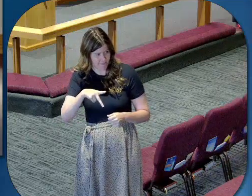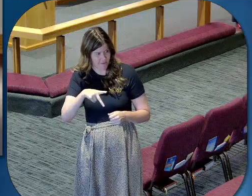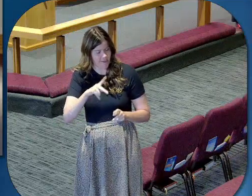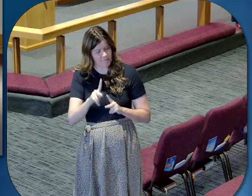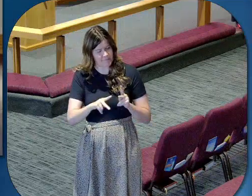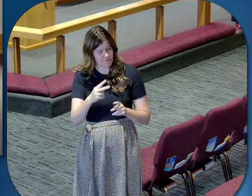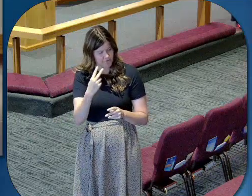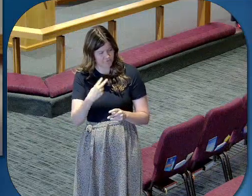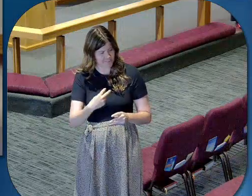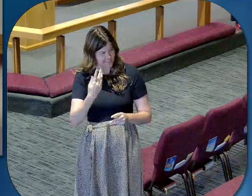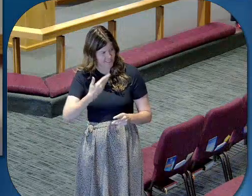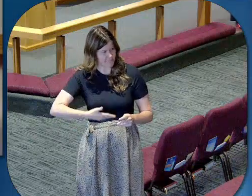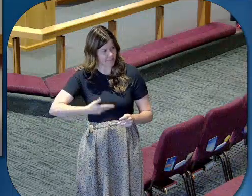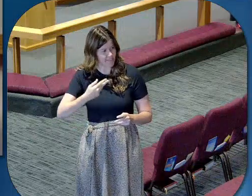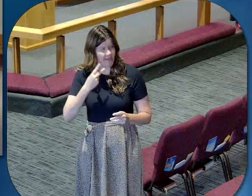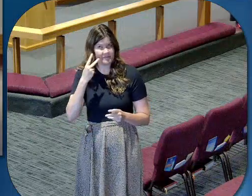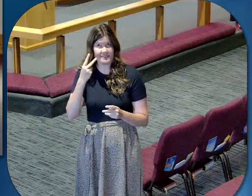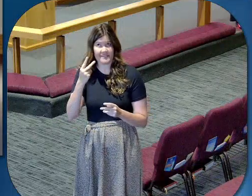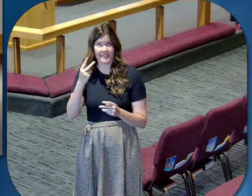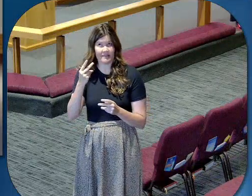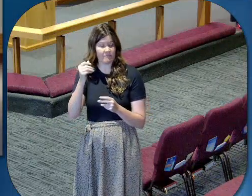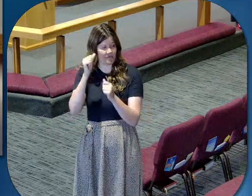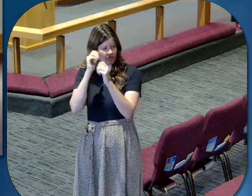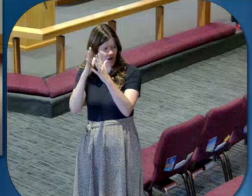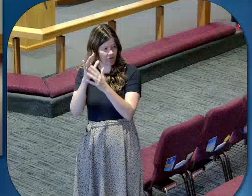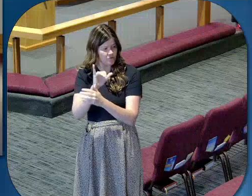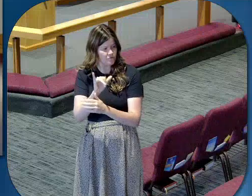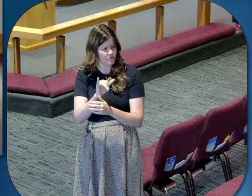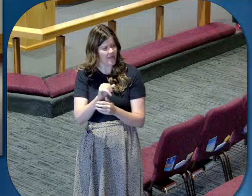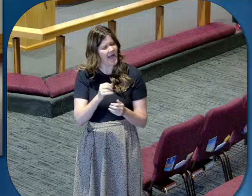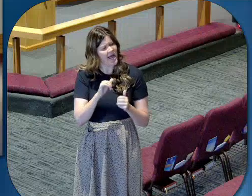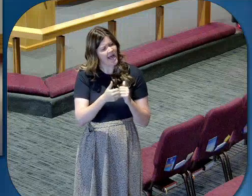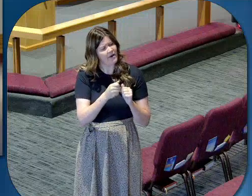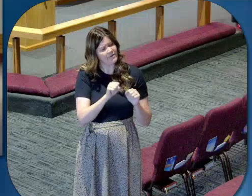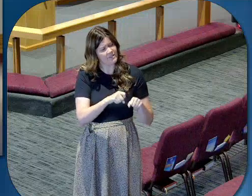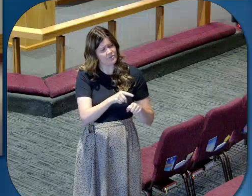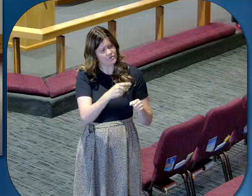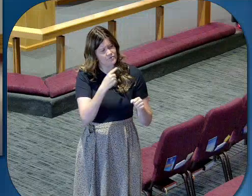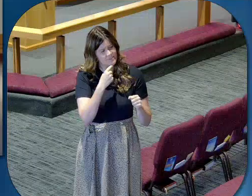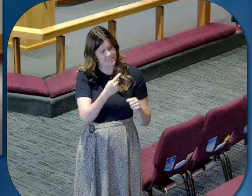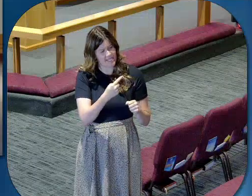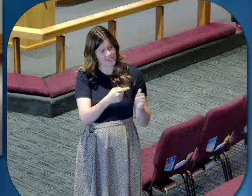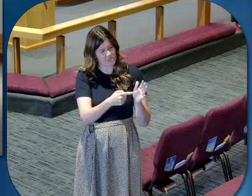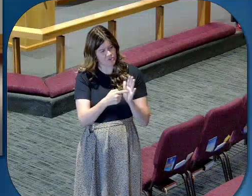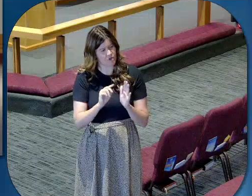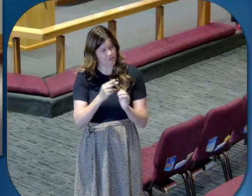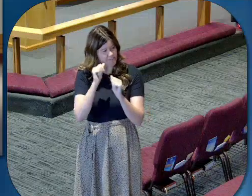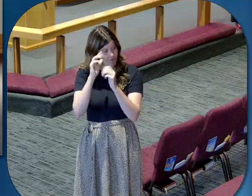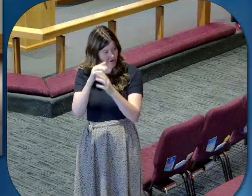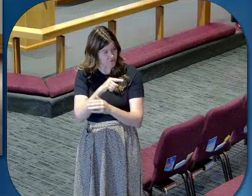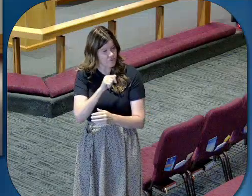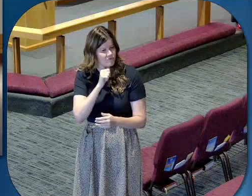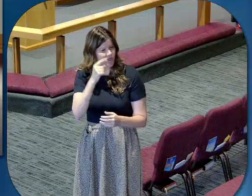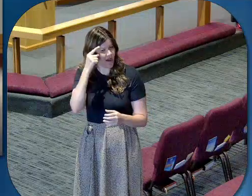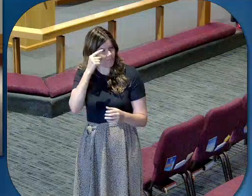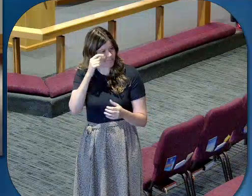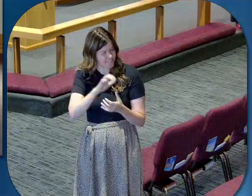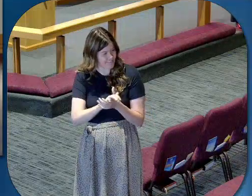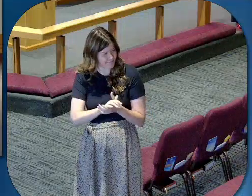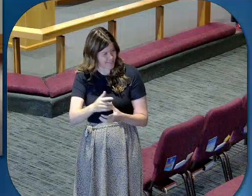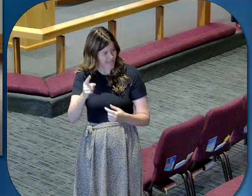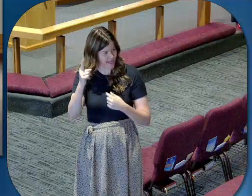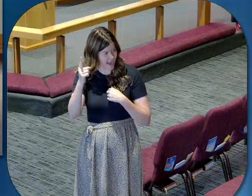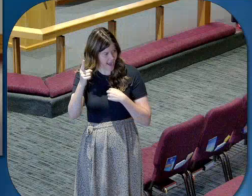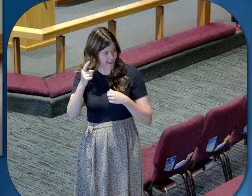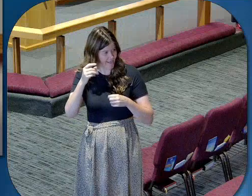me has seen the Father. How can you say, show us the Father? Do you not believe that I am in the Father and